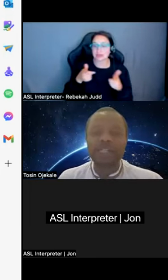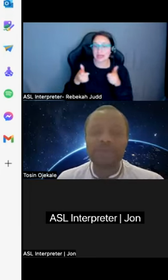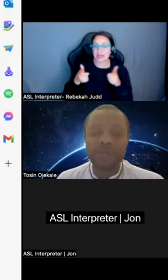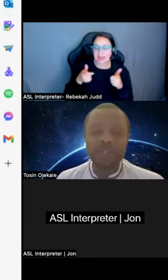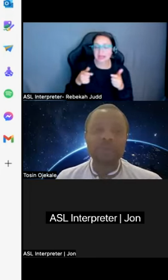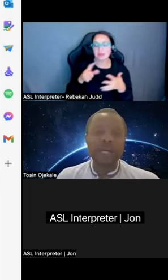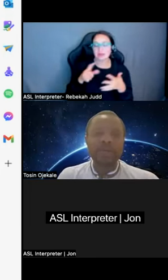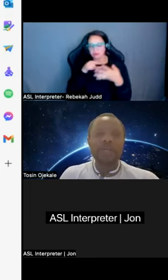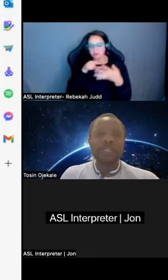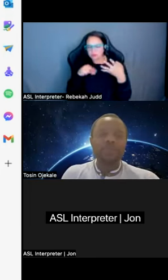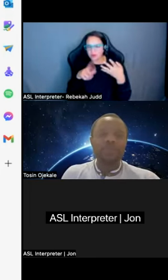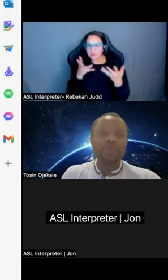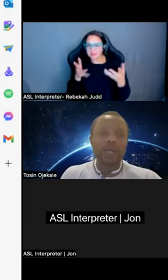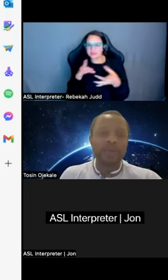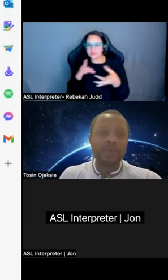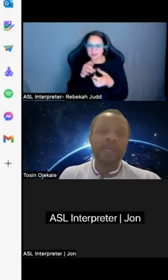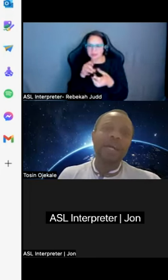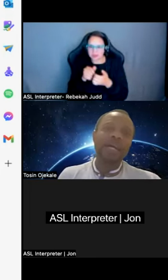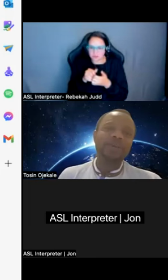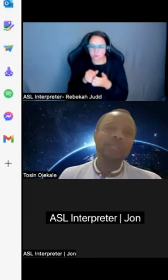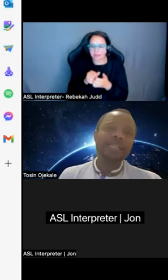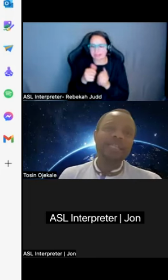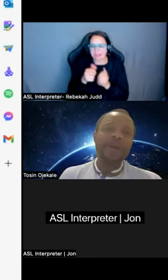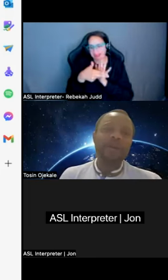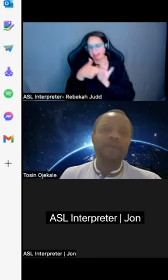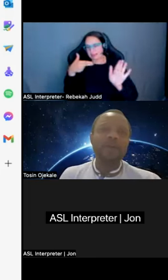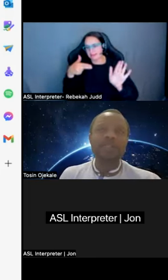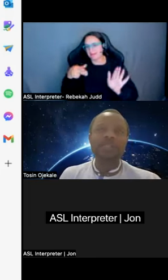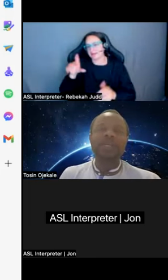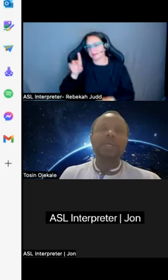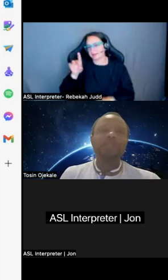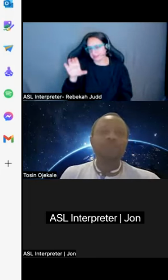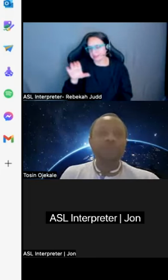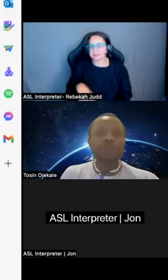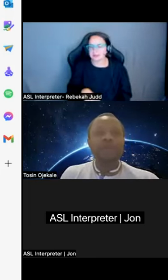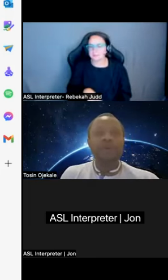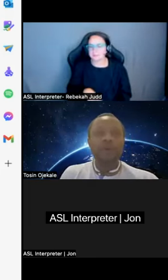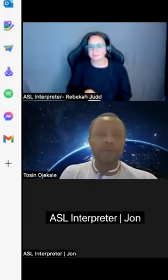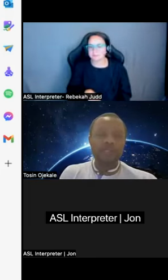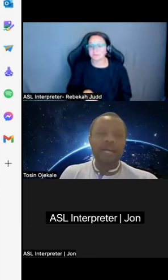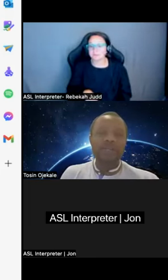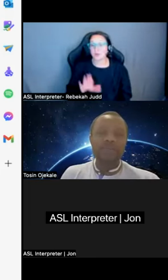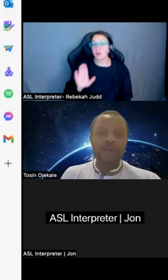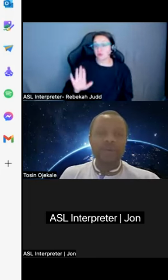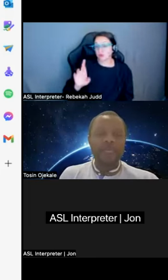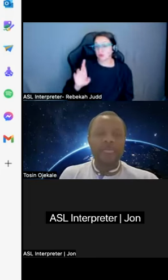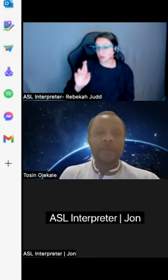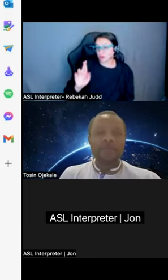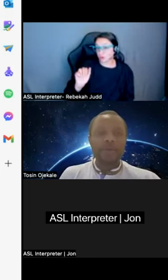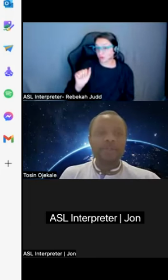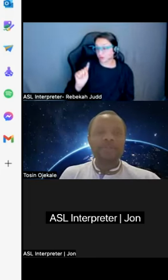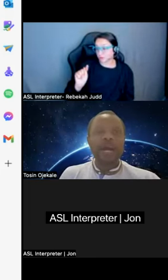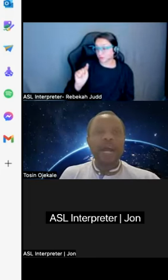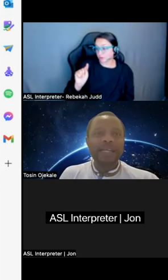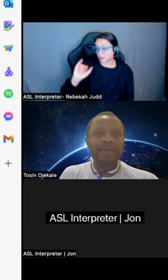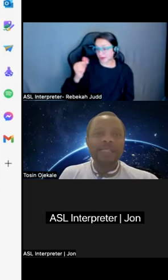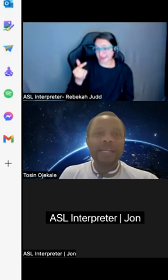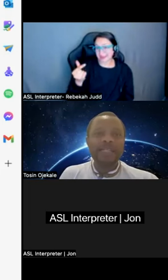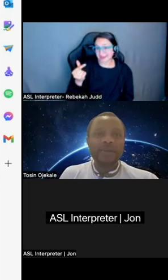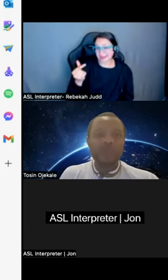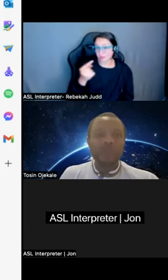want a situation where your rating will go down. And your rating is part of what you use for your cost as well, because you are